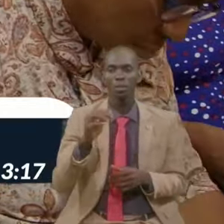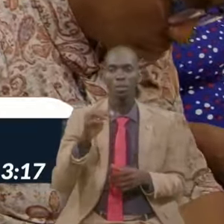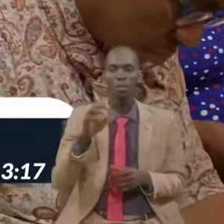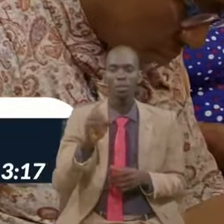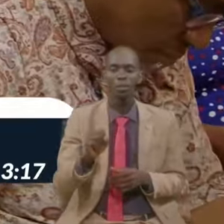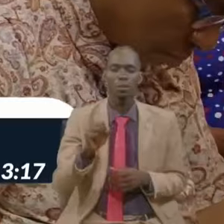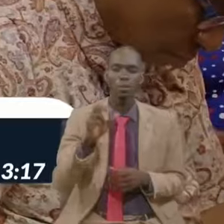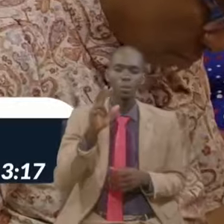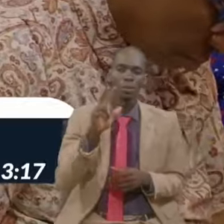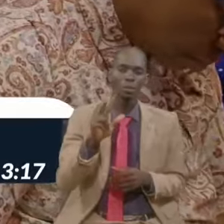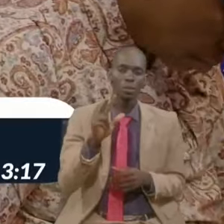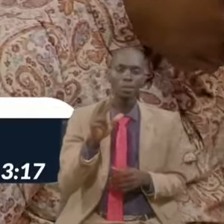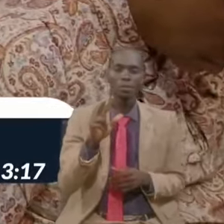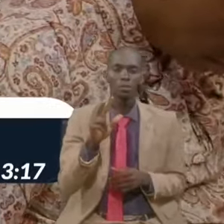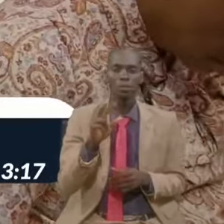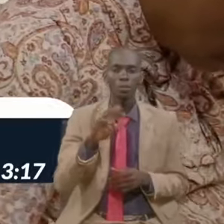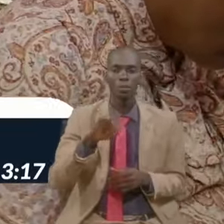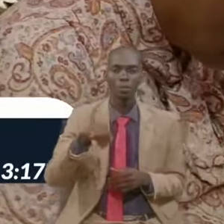17. James